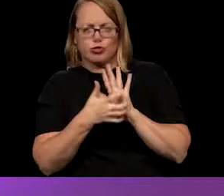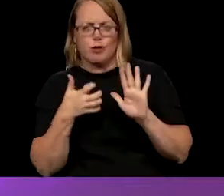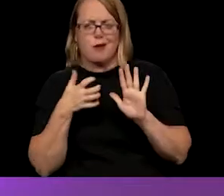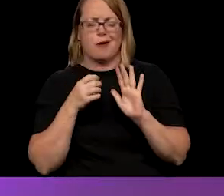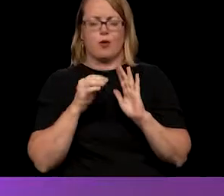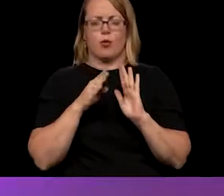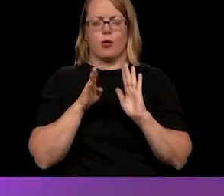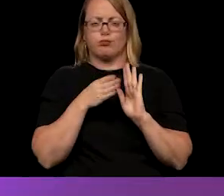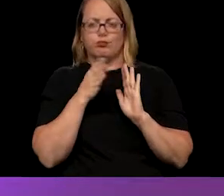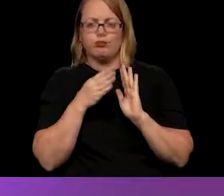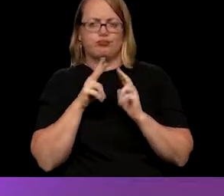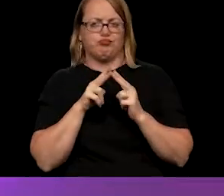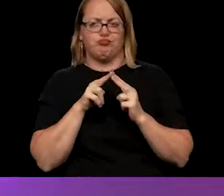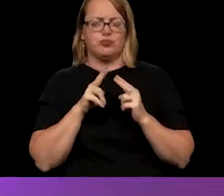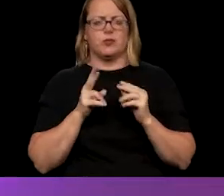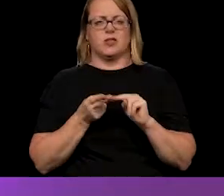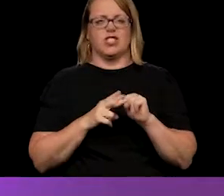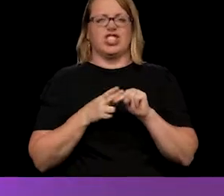more black